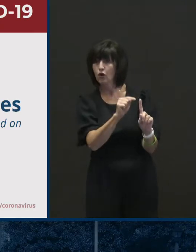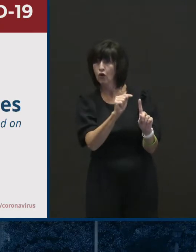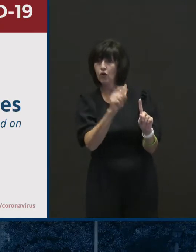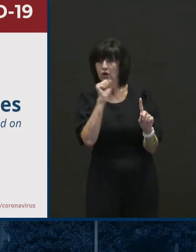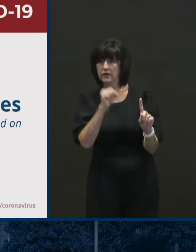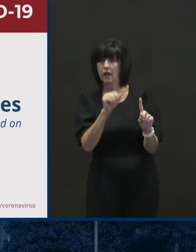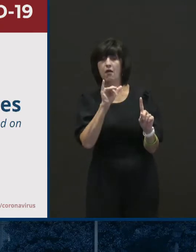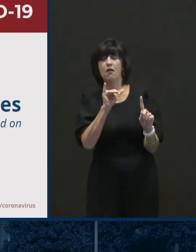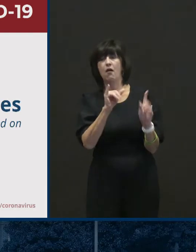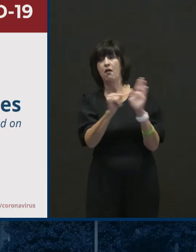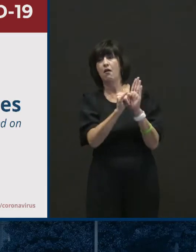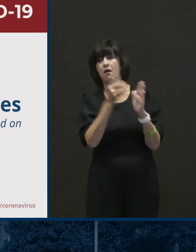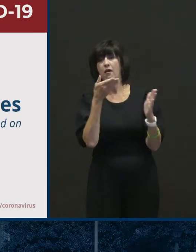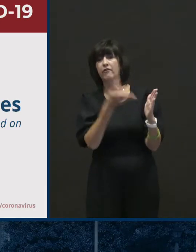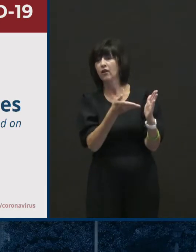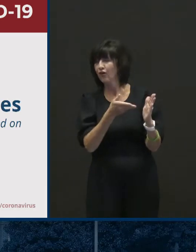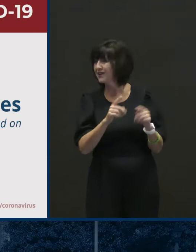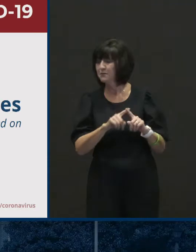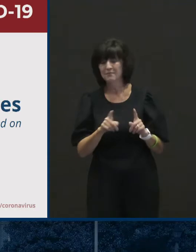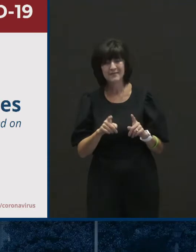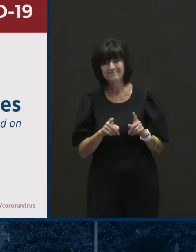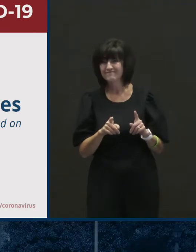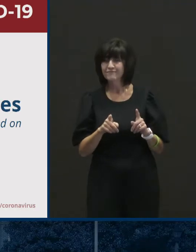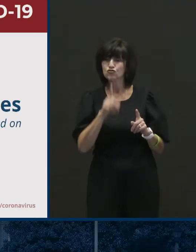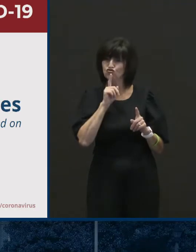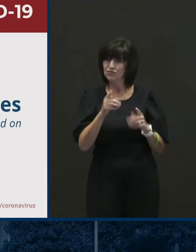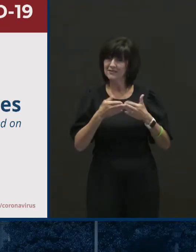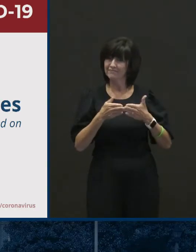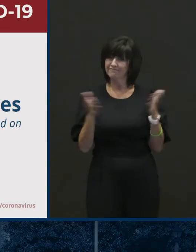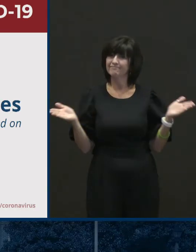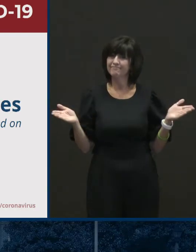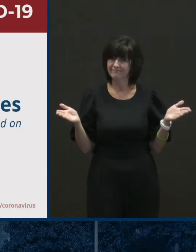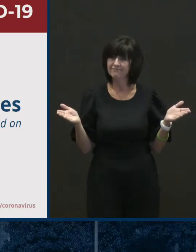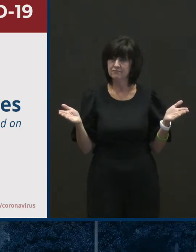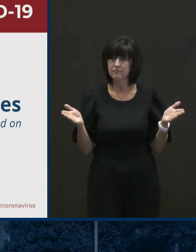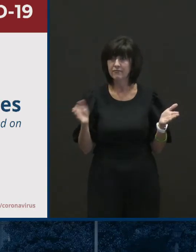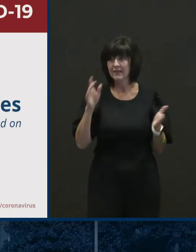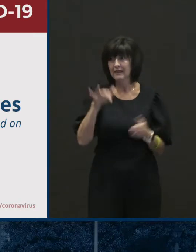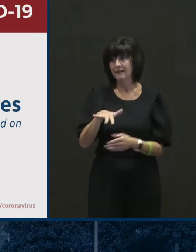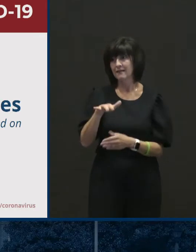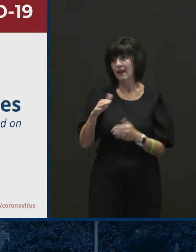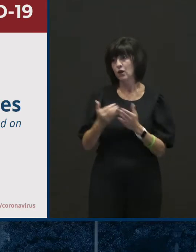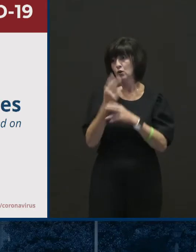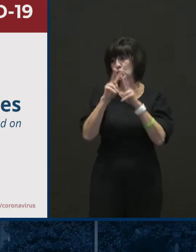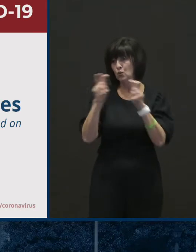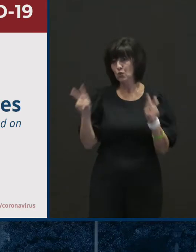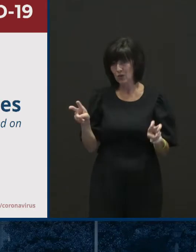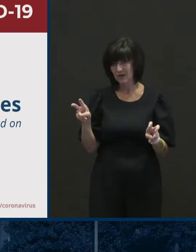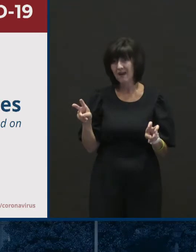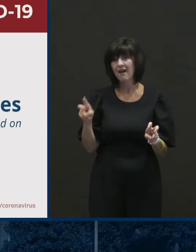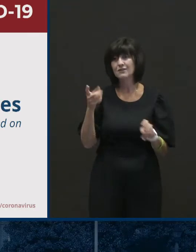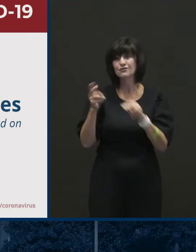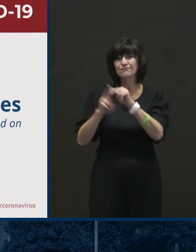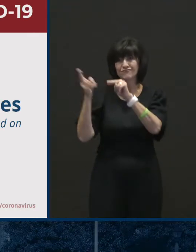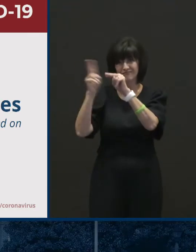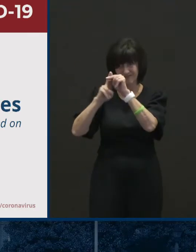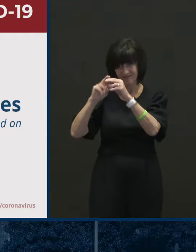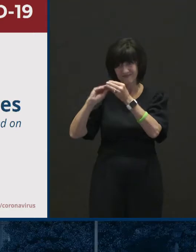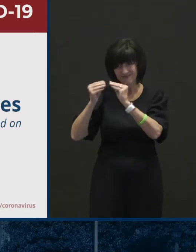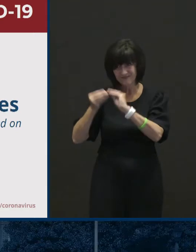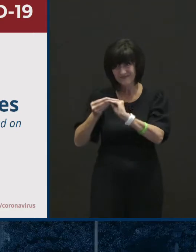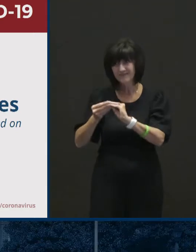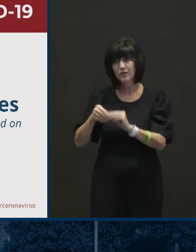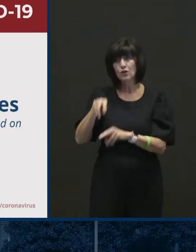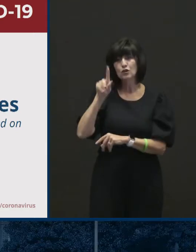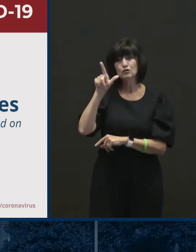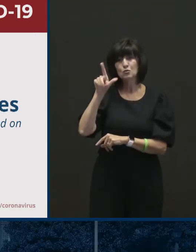on. So we're closing in on 10,000 positive cases in Newcastle County, again, 2,800 in Kent